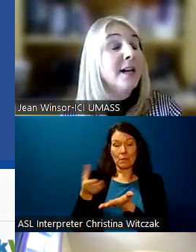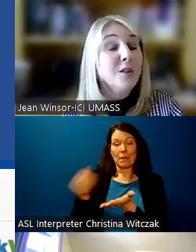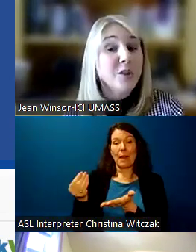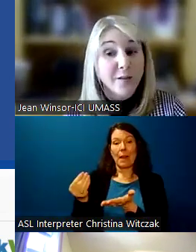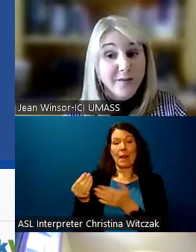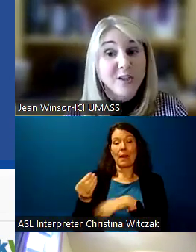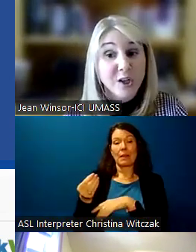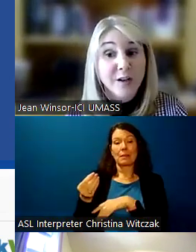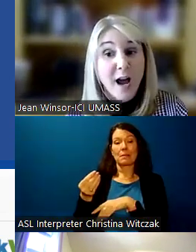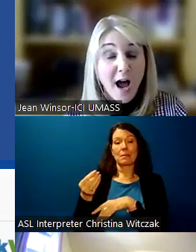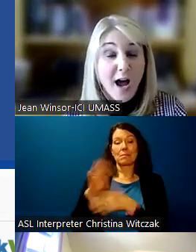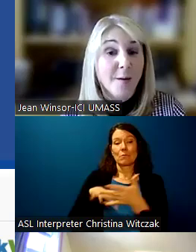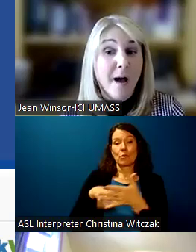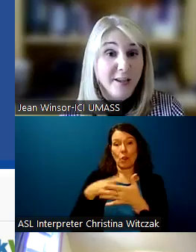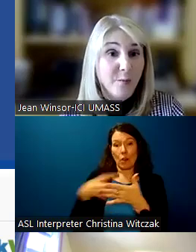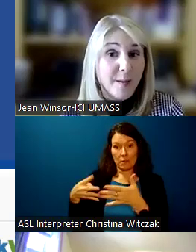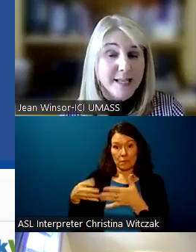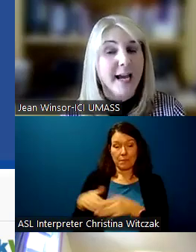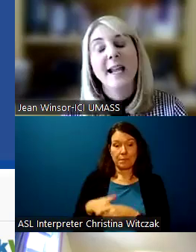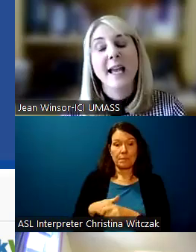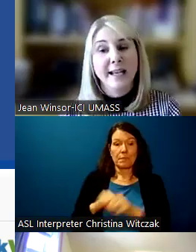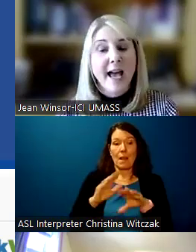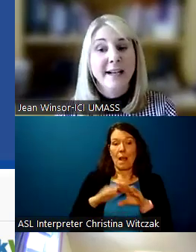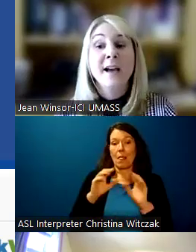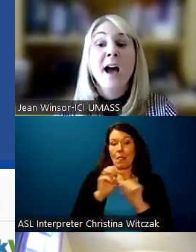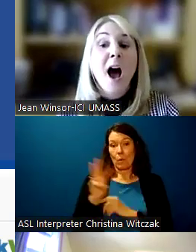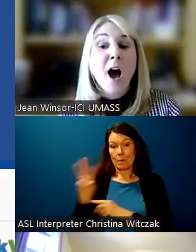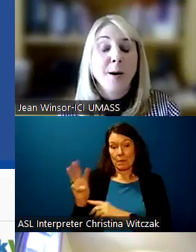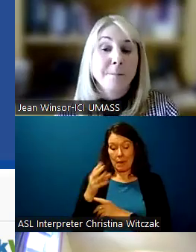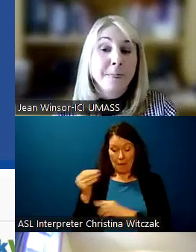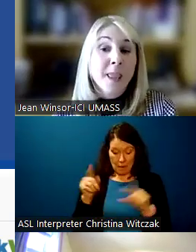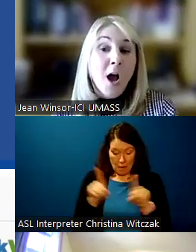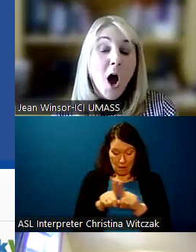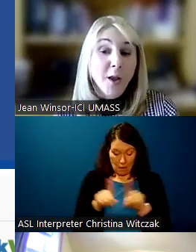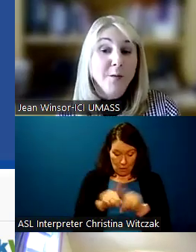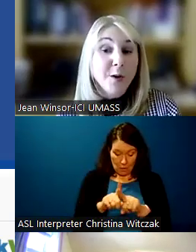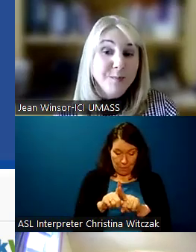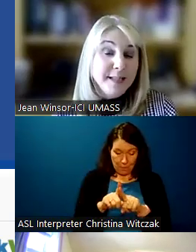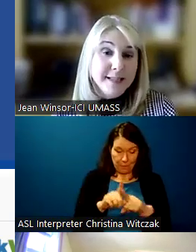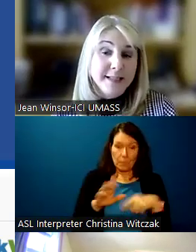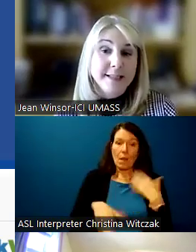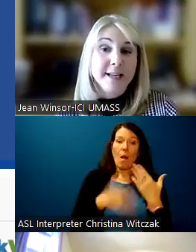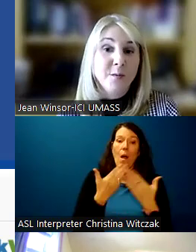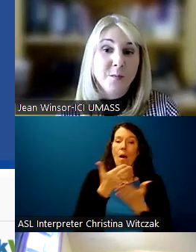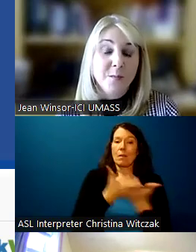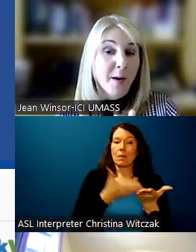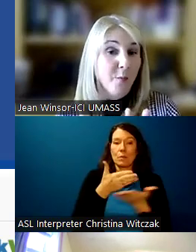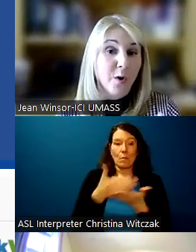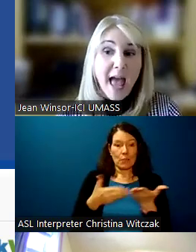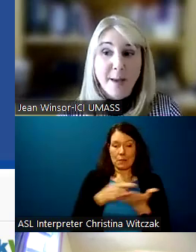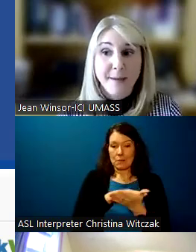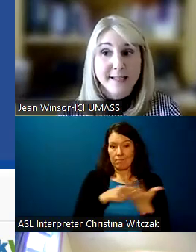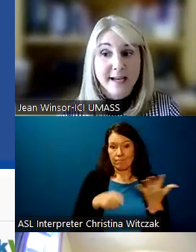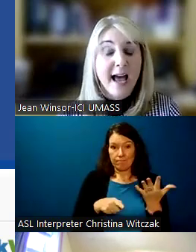a Chart feature on the website. And again, all of those pieces